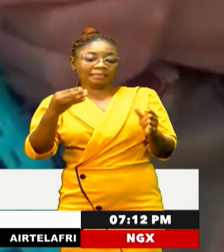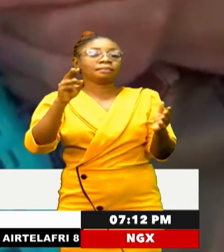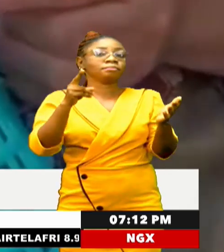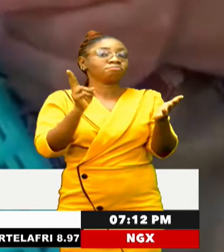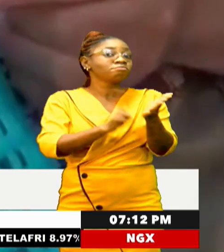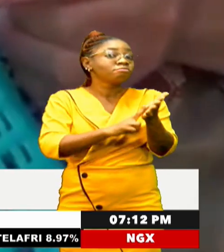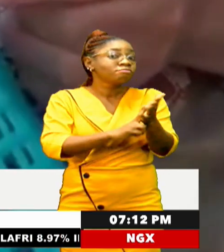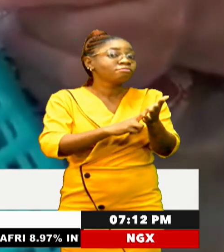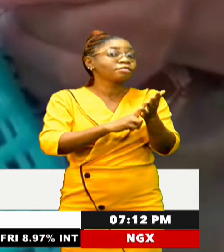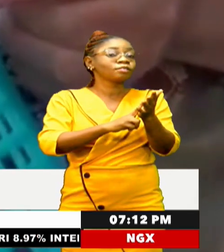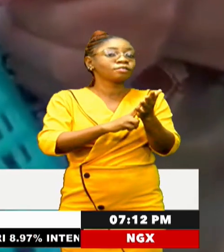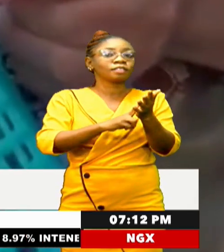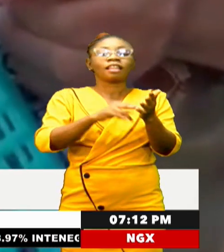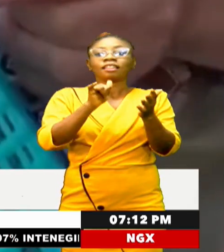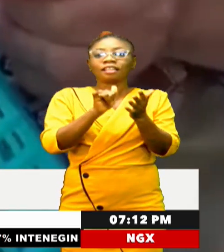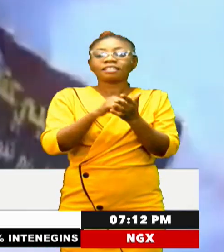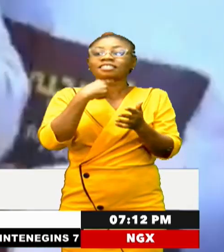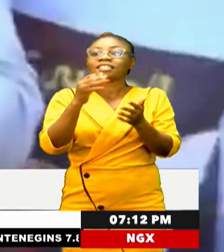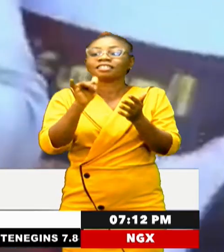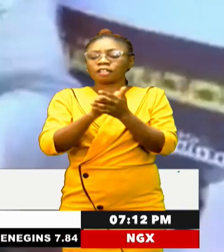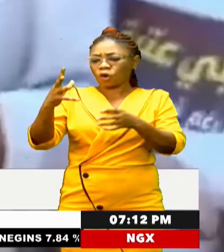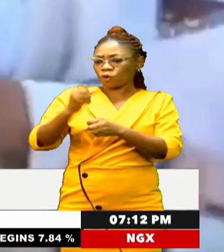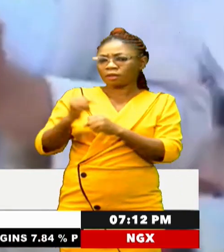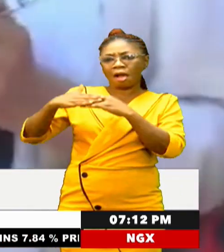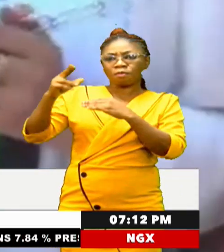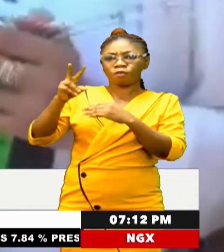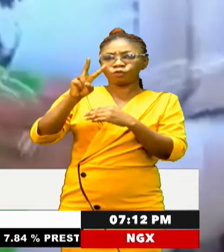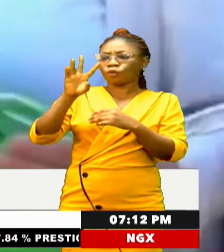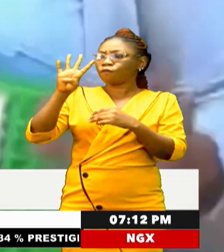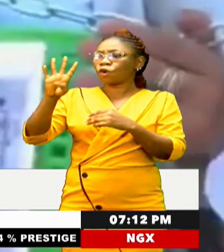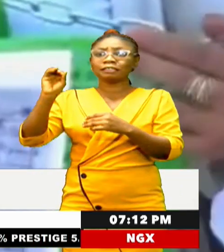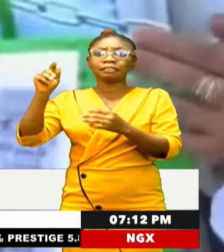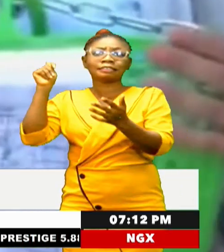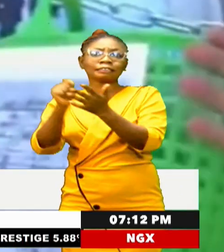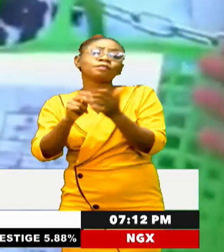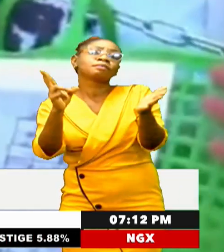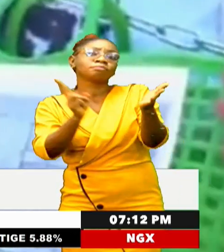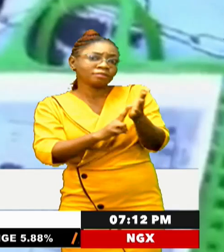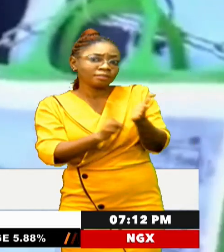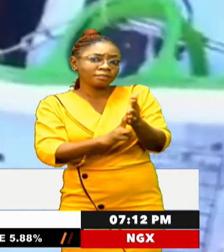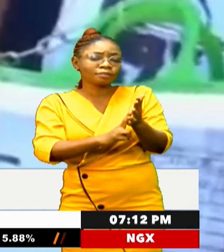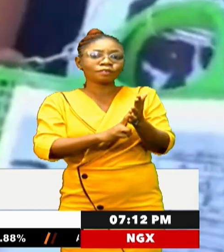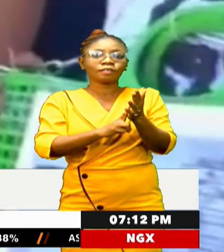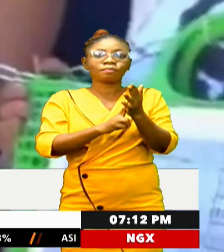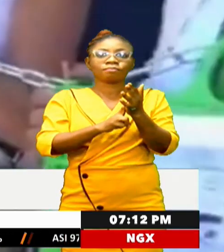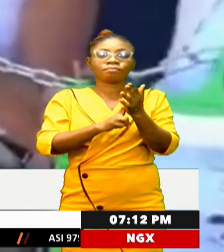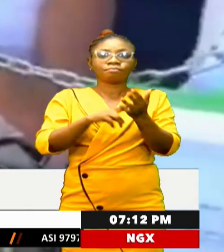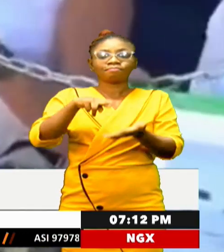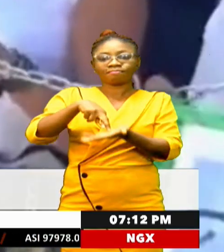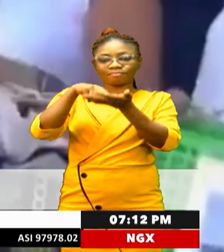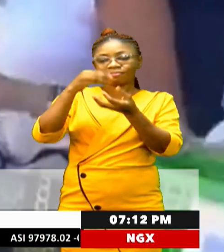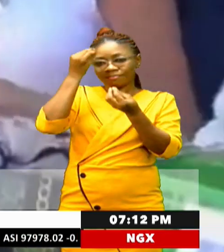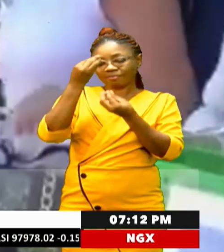endorsements. Said said he has collected over 240,000 signatures. Comfort